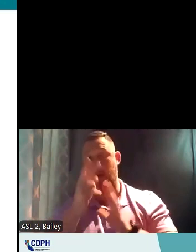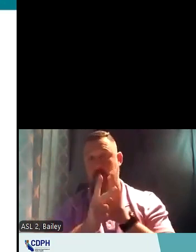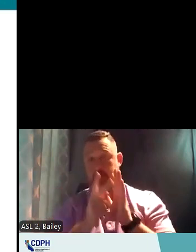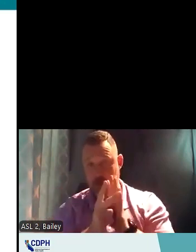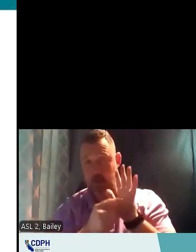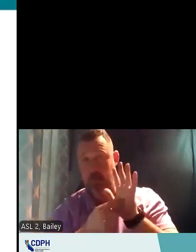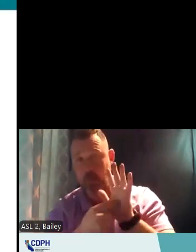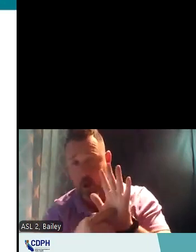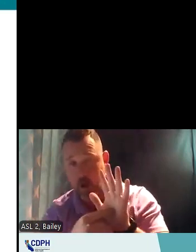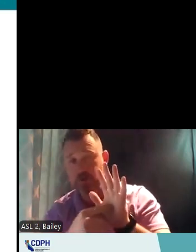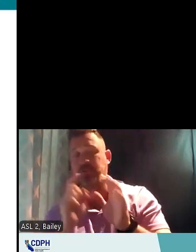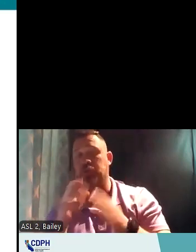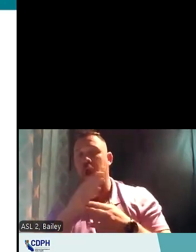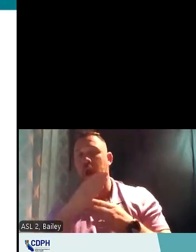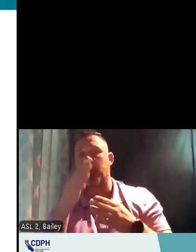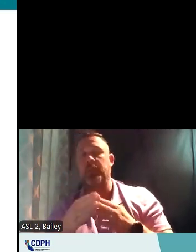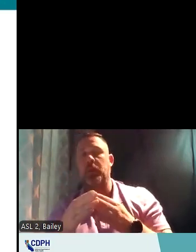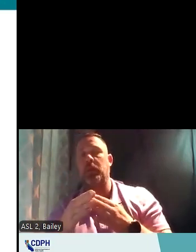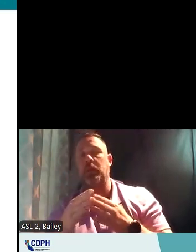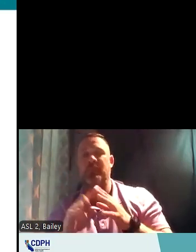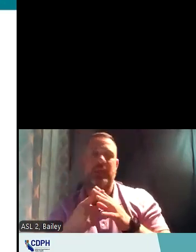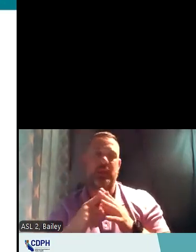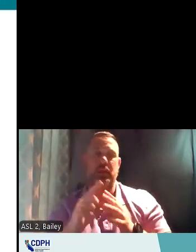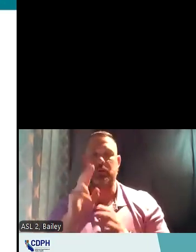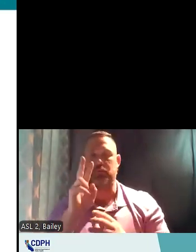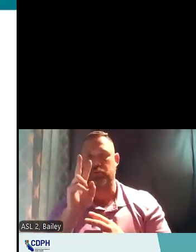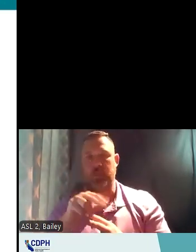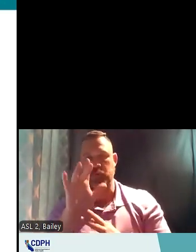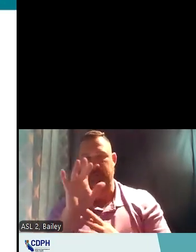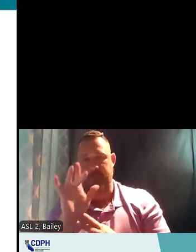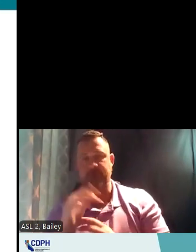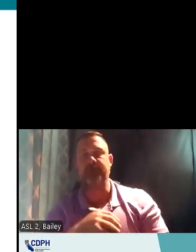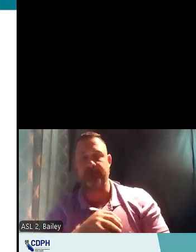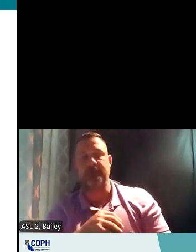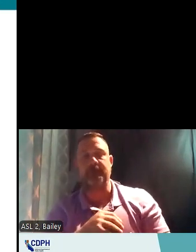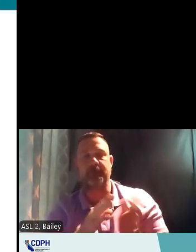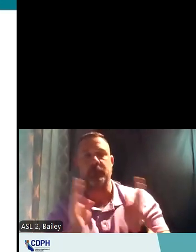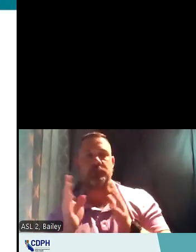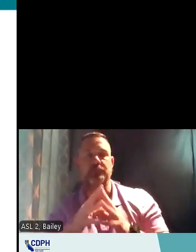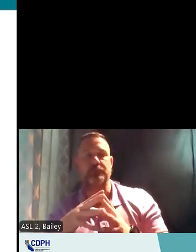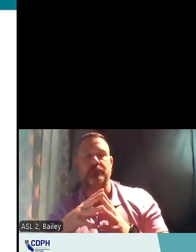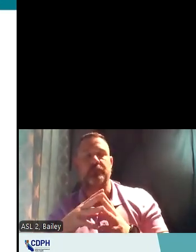module guides should be completed in the beginning of 2025. Next slide, please.